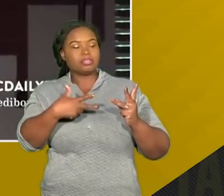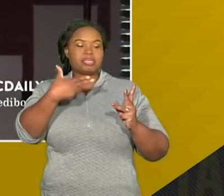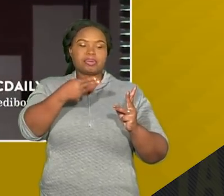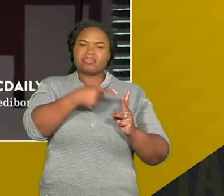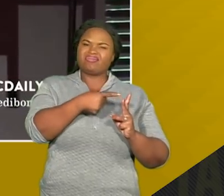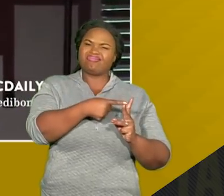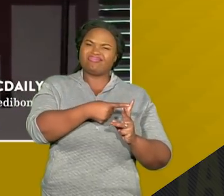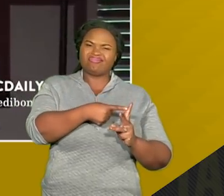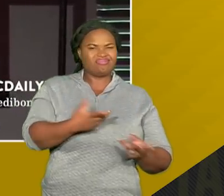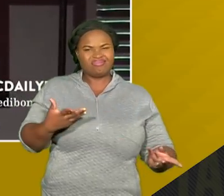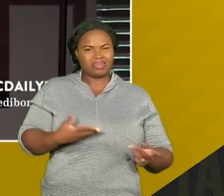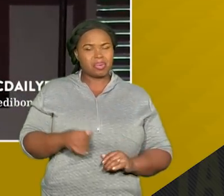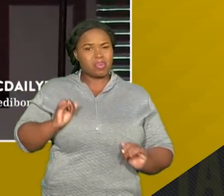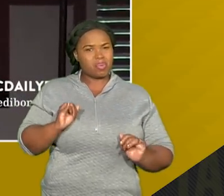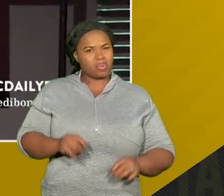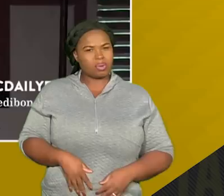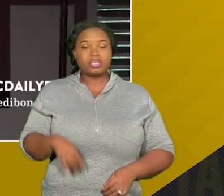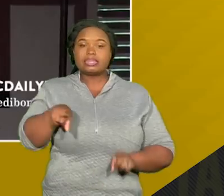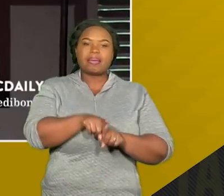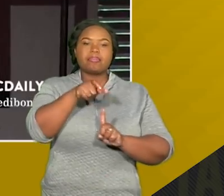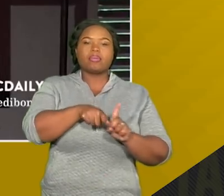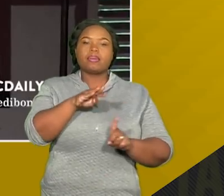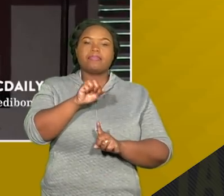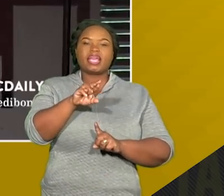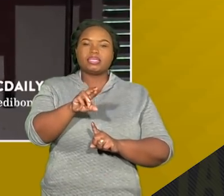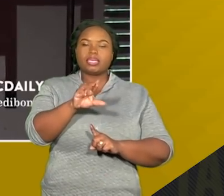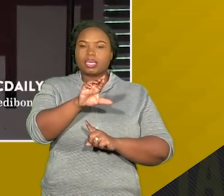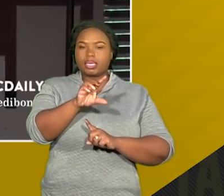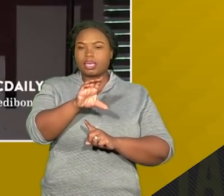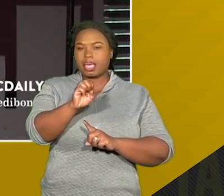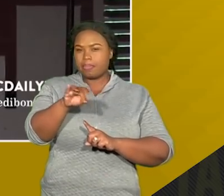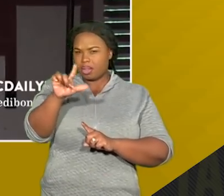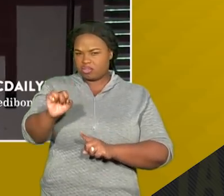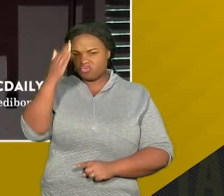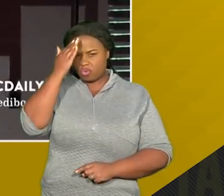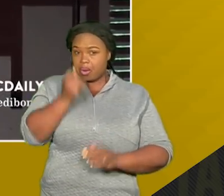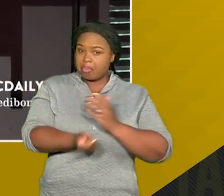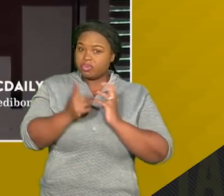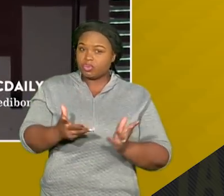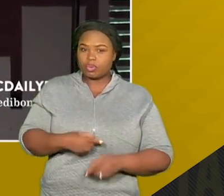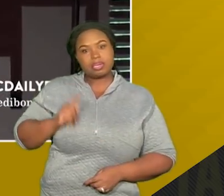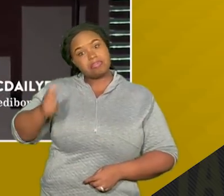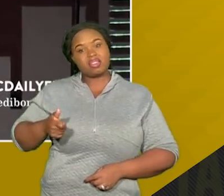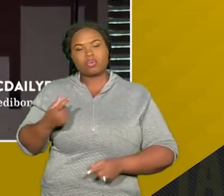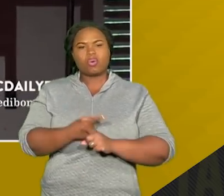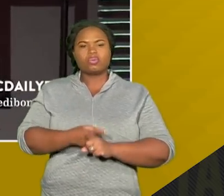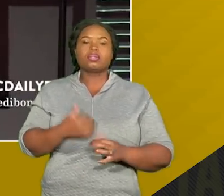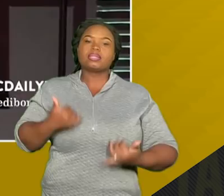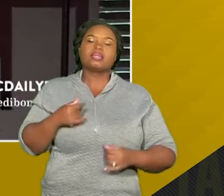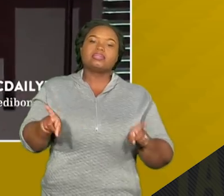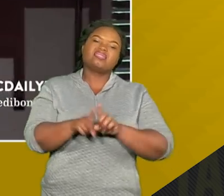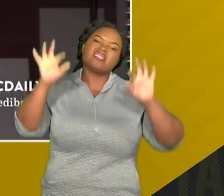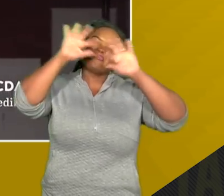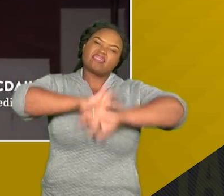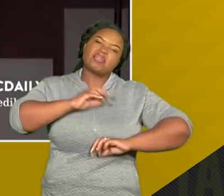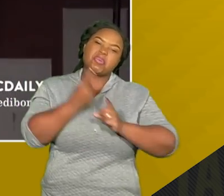number one. How Brett Campbell? You guys know that's what happened with Brett Campbell. Paid another guy to him to kill me. And on the night that